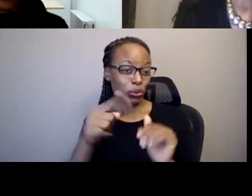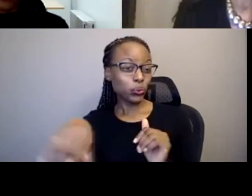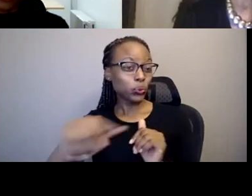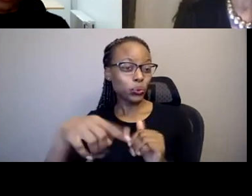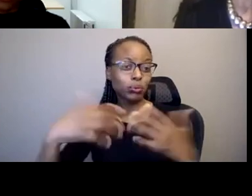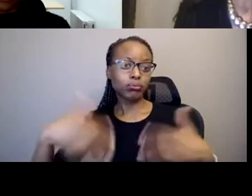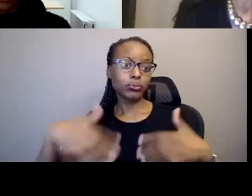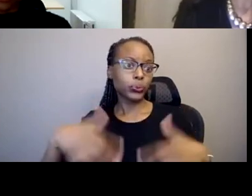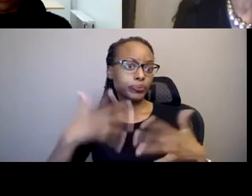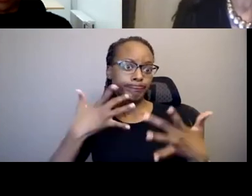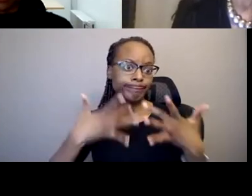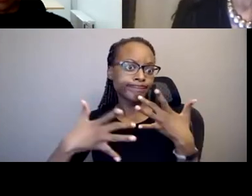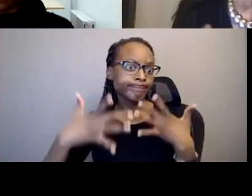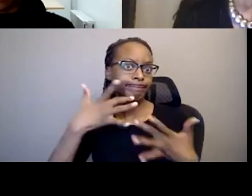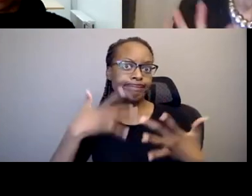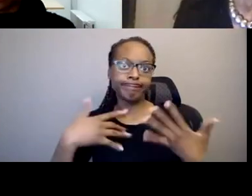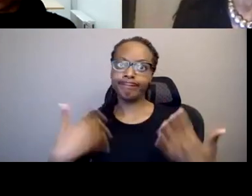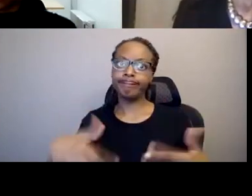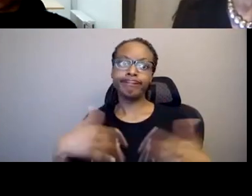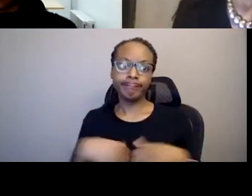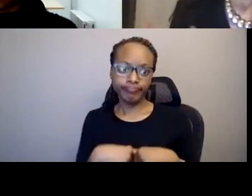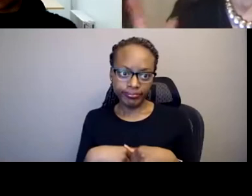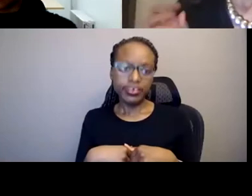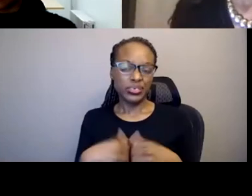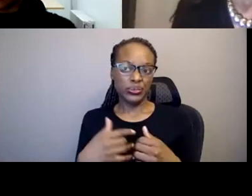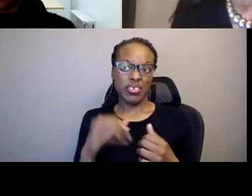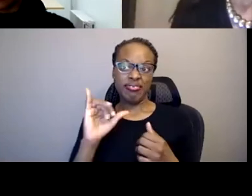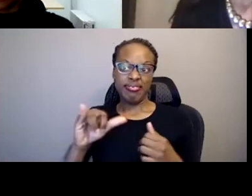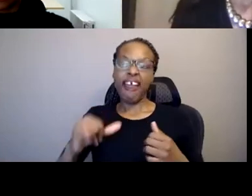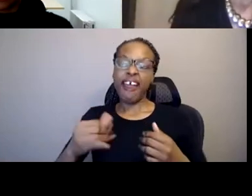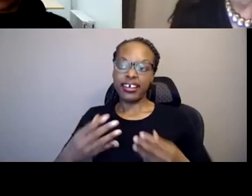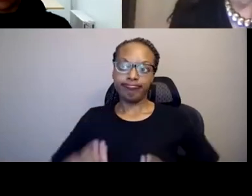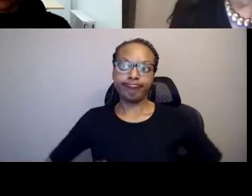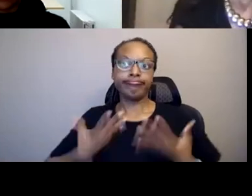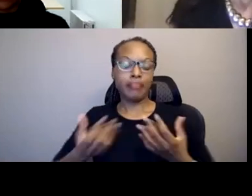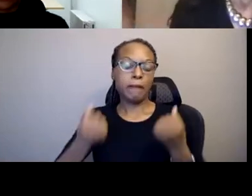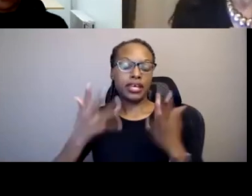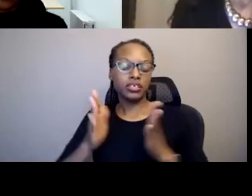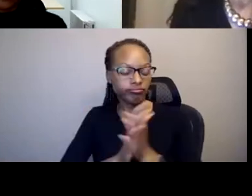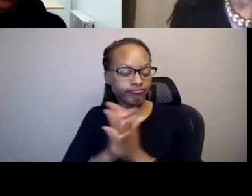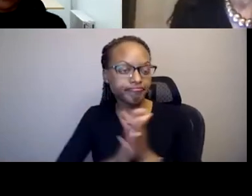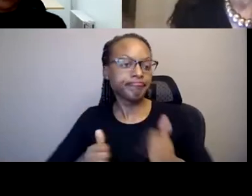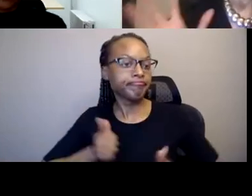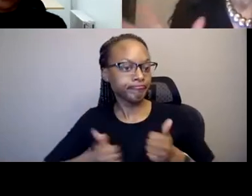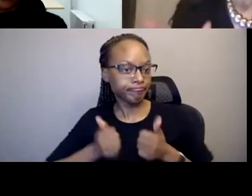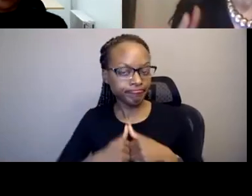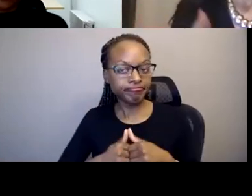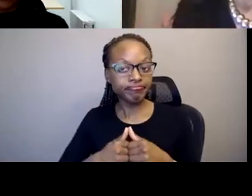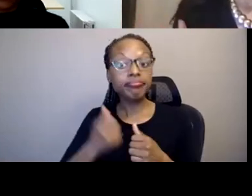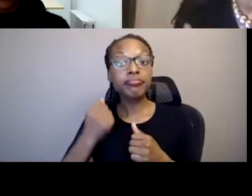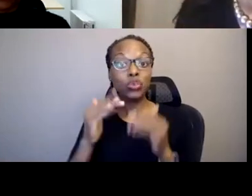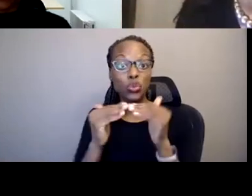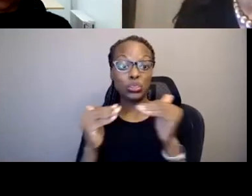urgency for action. There's been new energy in philanthropy to address inequities, and some new investment, but it remains to be seen